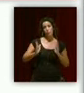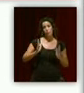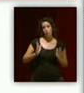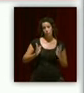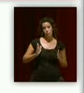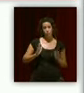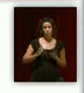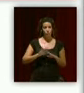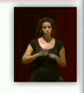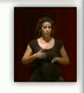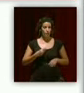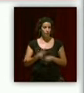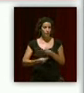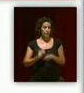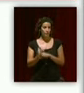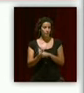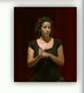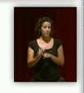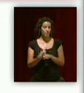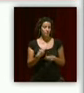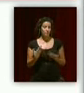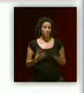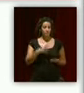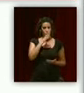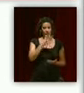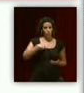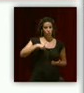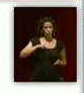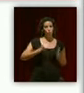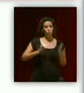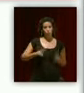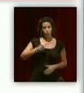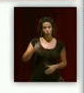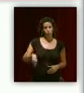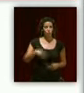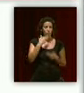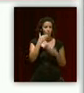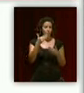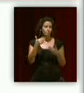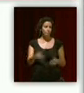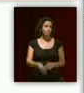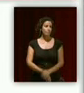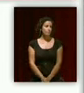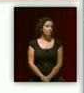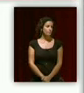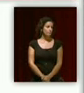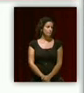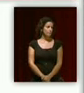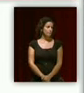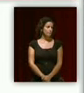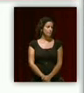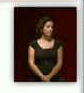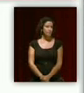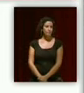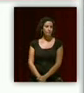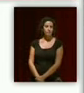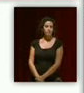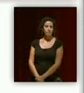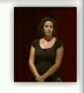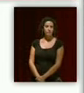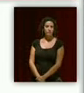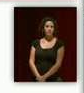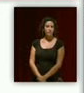need is a robot to execute the task. And that's because we are robotics. Thank you